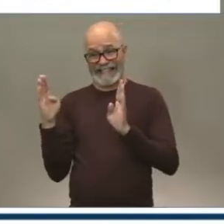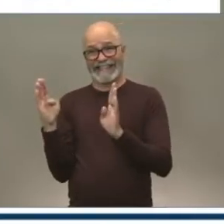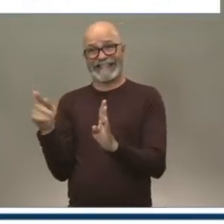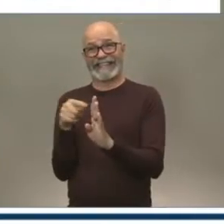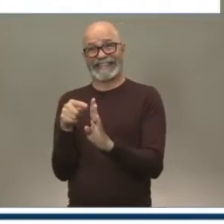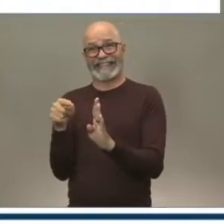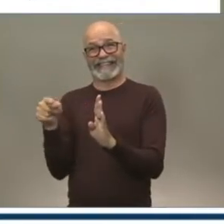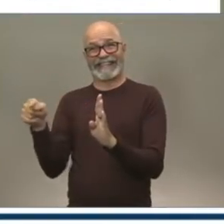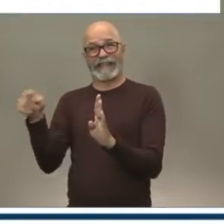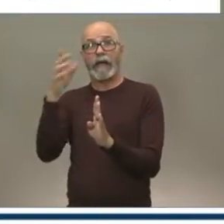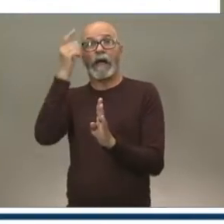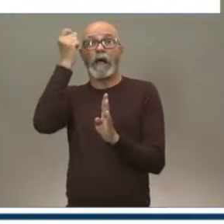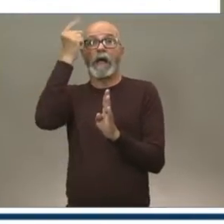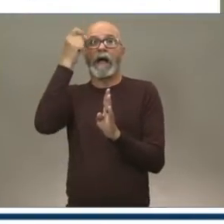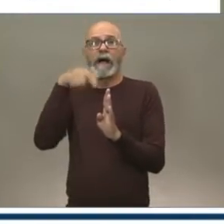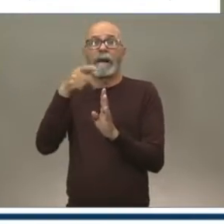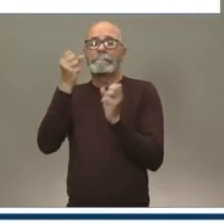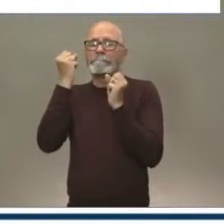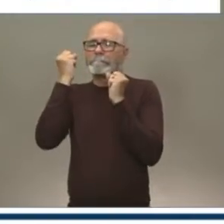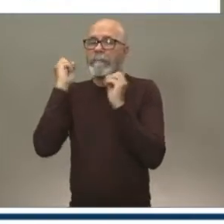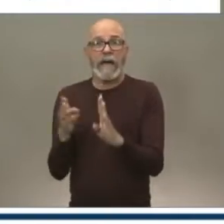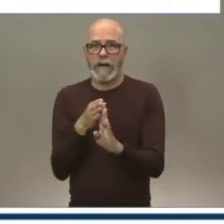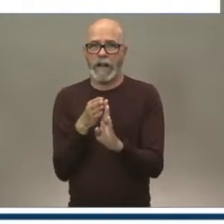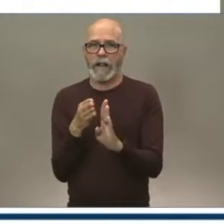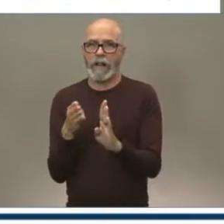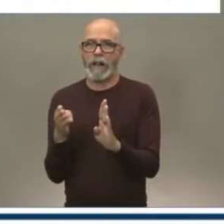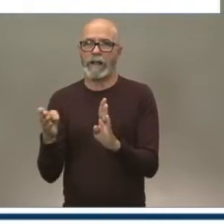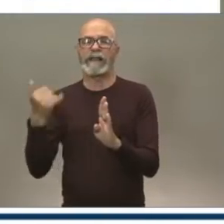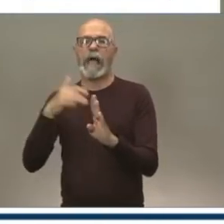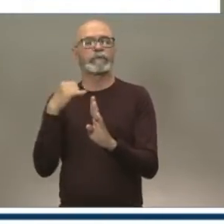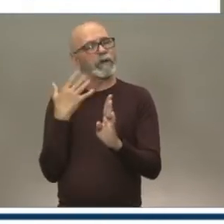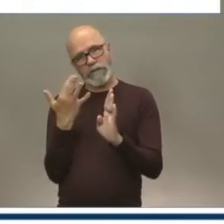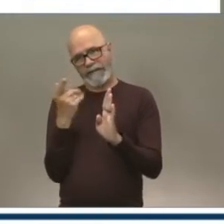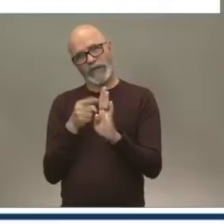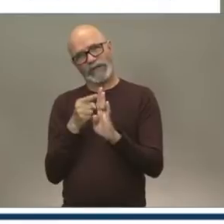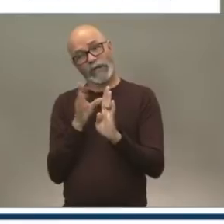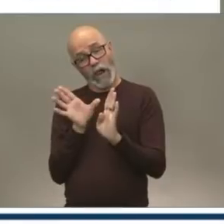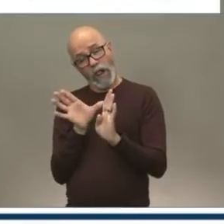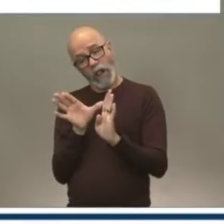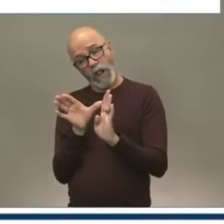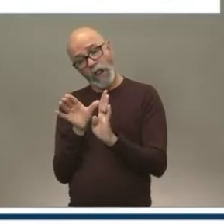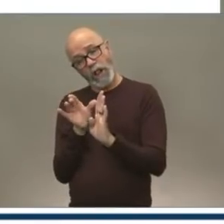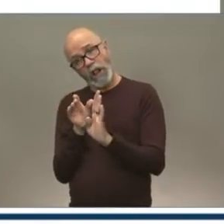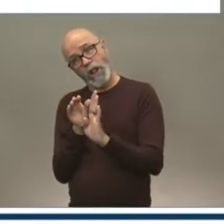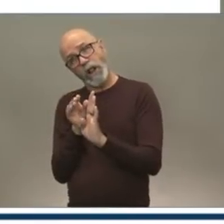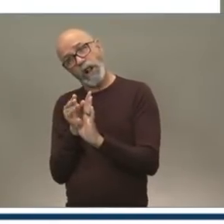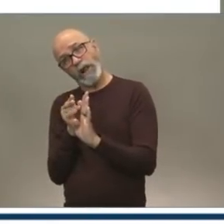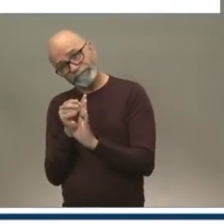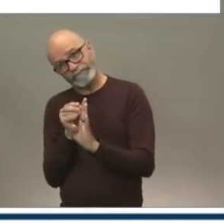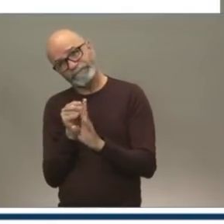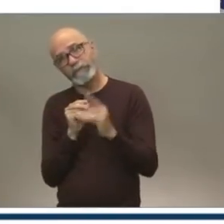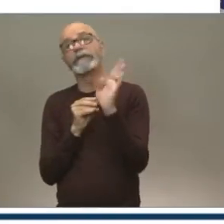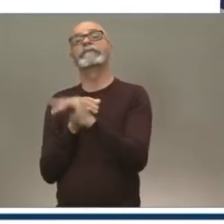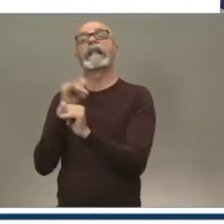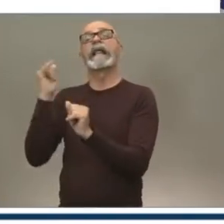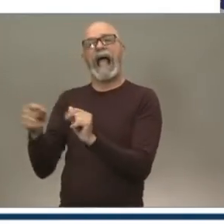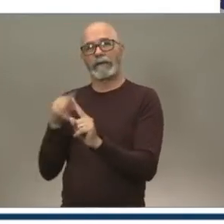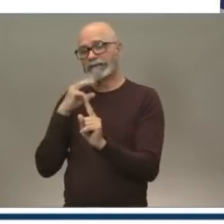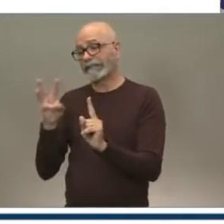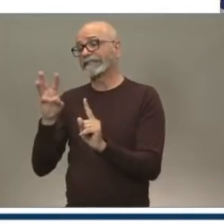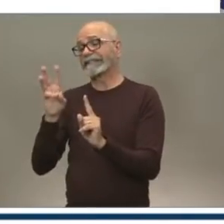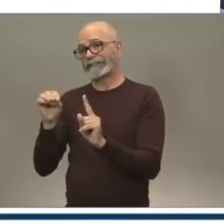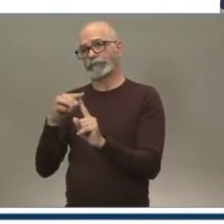size of that cohort, we needed to give it a bit more time before we could open up to the 60 to 64-year-olds. Go ahead. Specific to